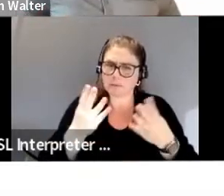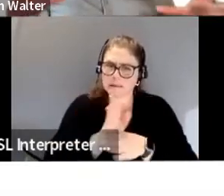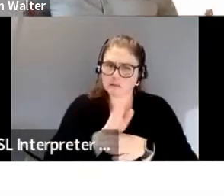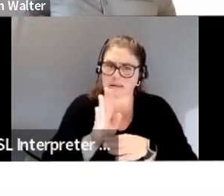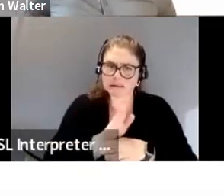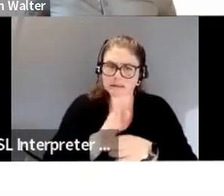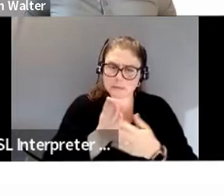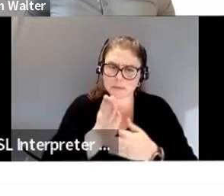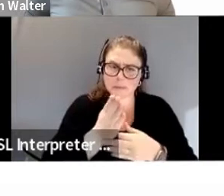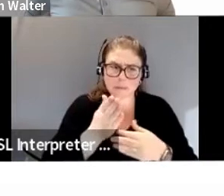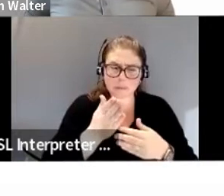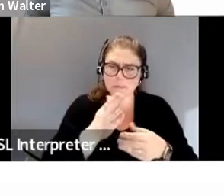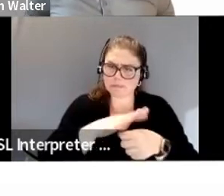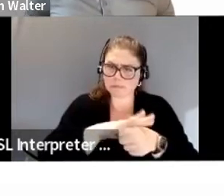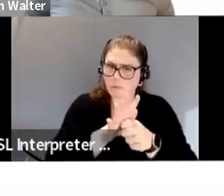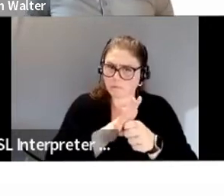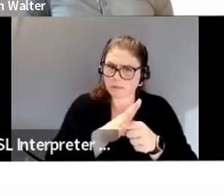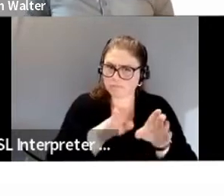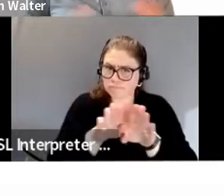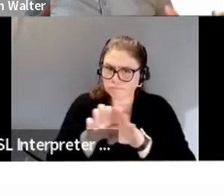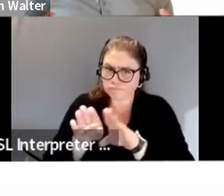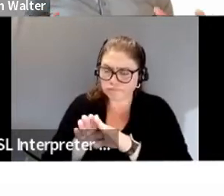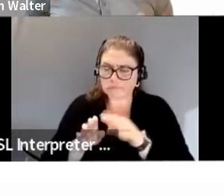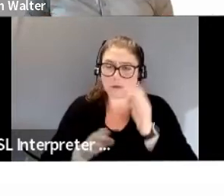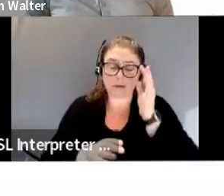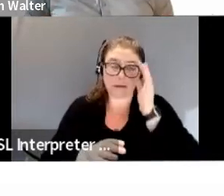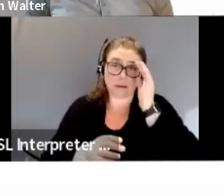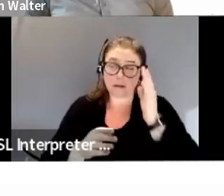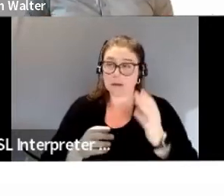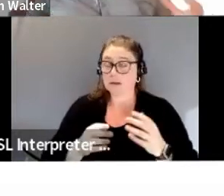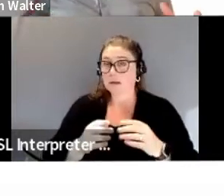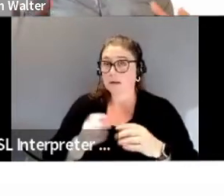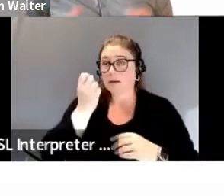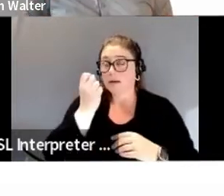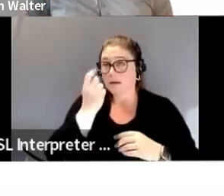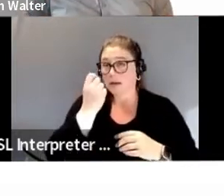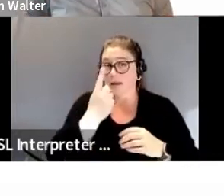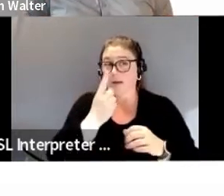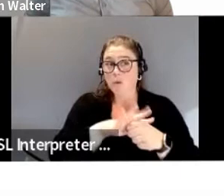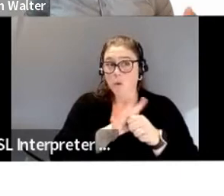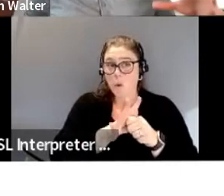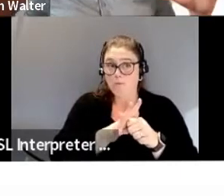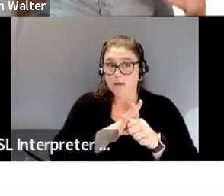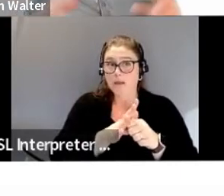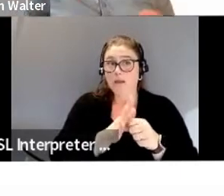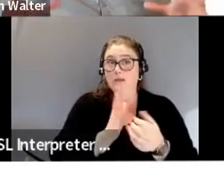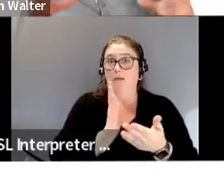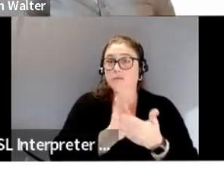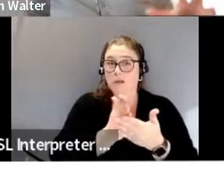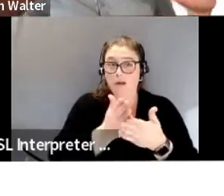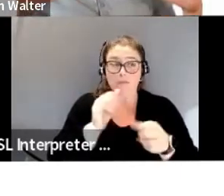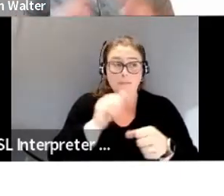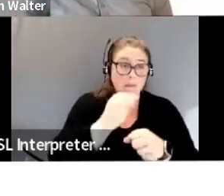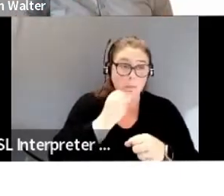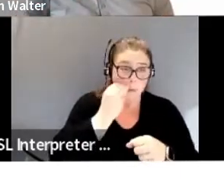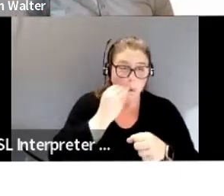was we were actually able to make a run at it for about 7 months after pandemic hit, right? Even though our users, our